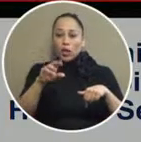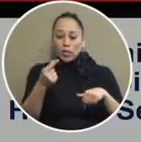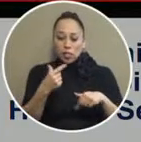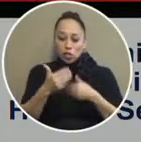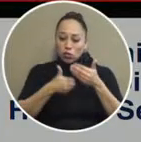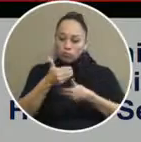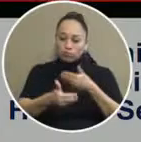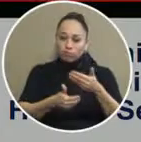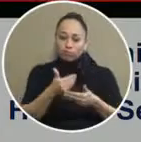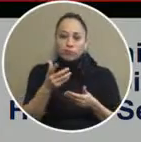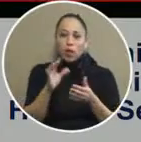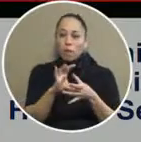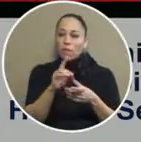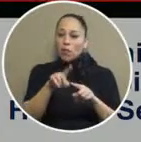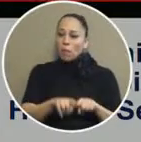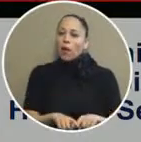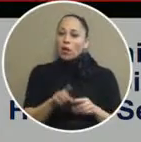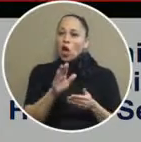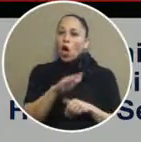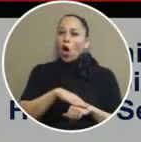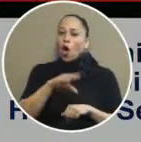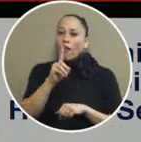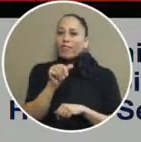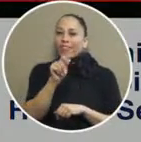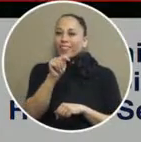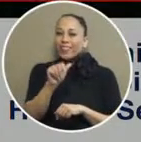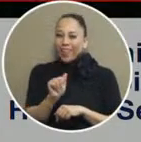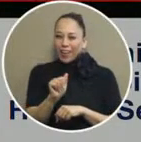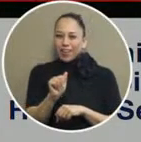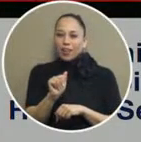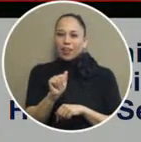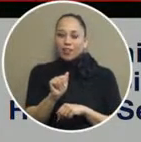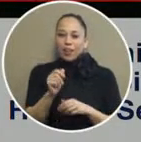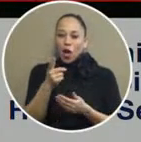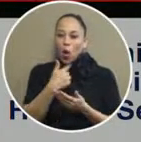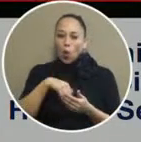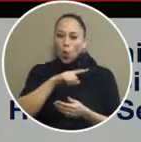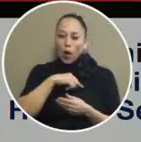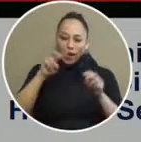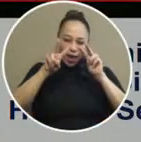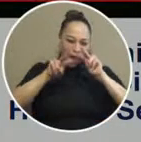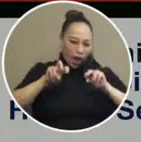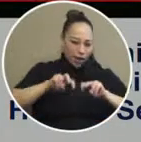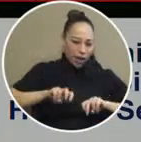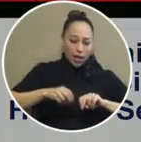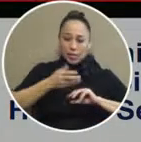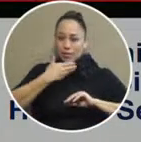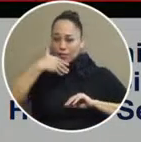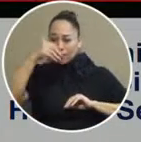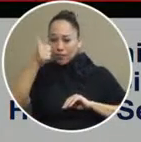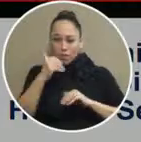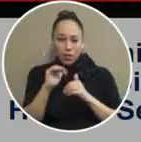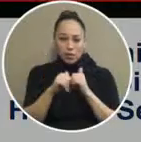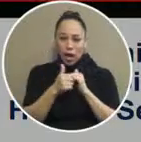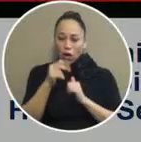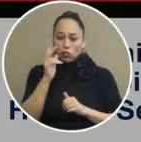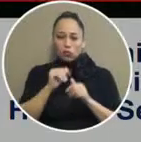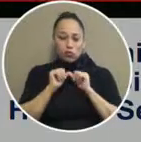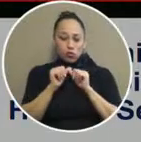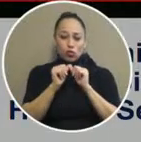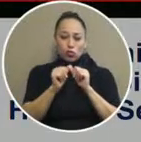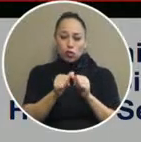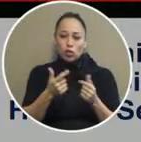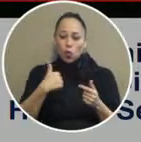proceed based on data. We proceed pragmatically. We analyze the best move forward. We look at